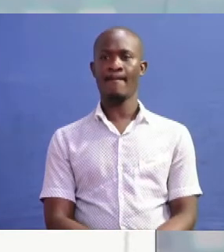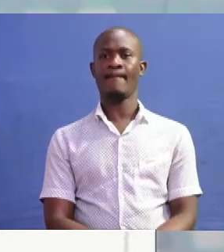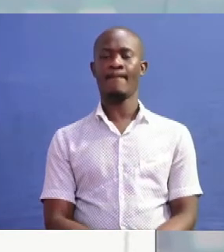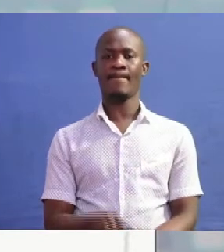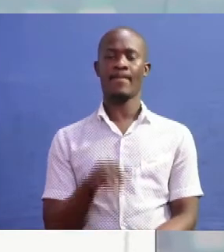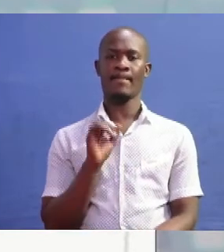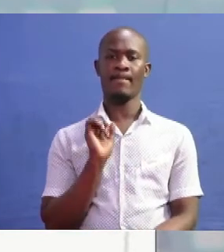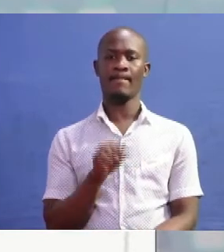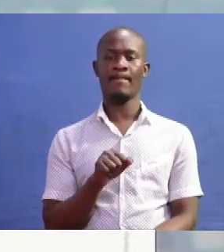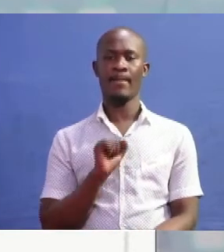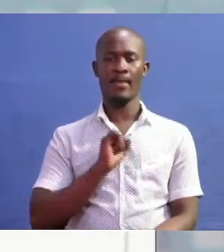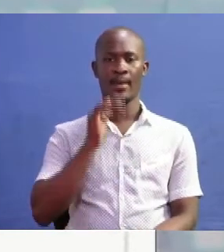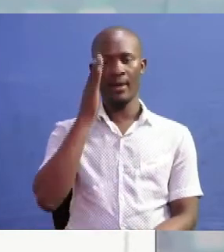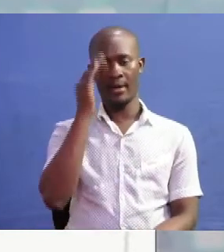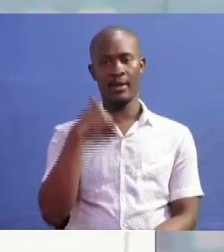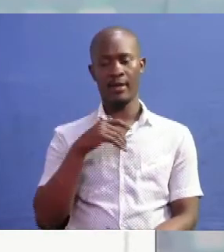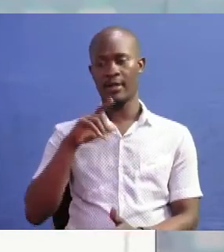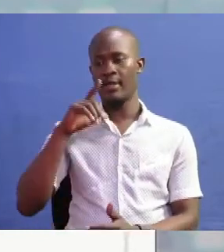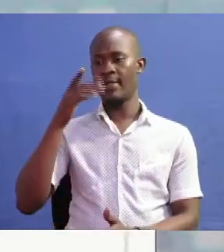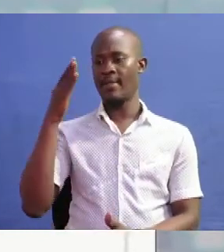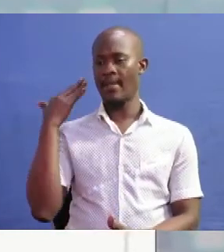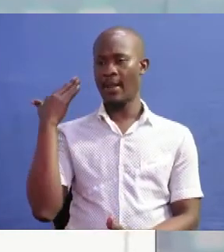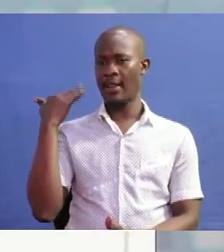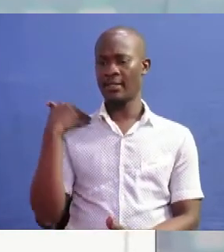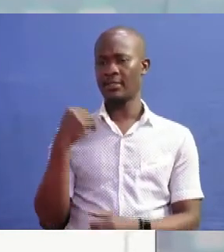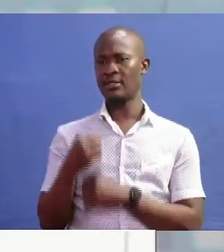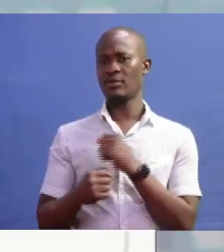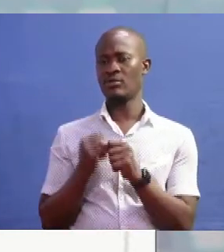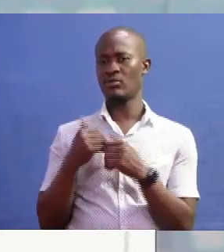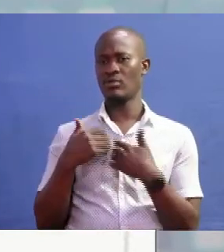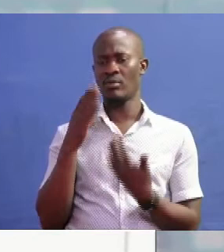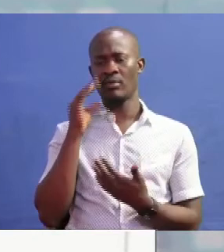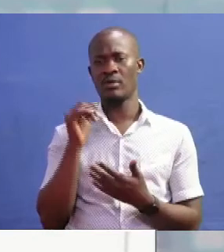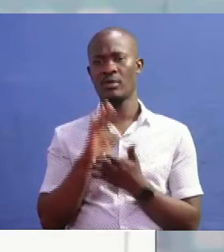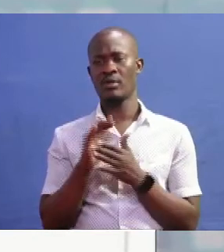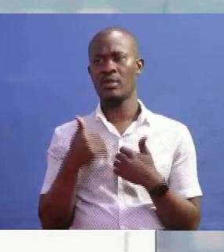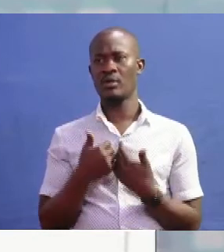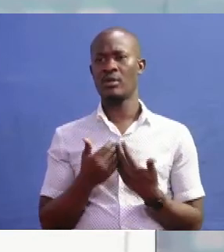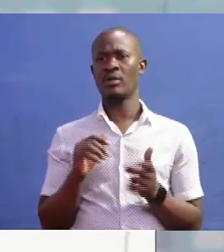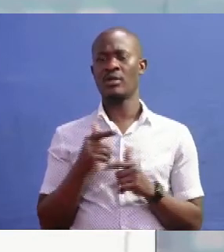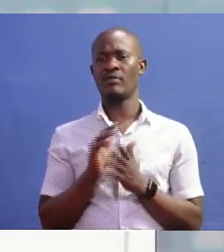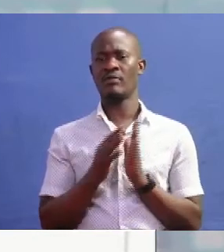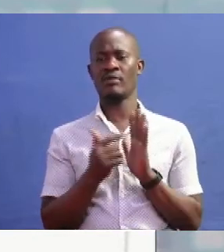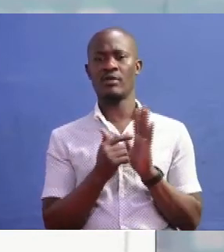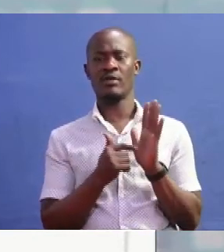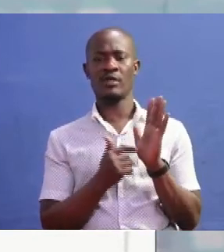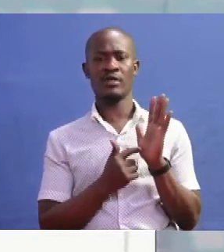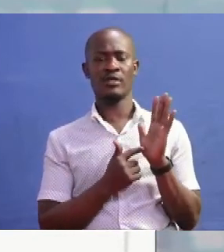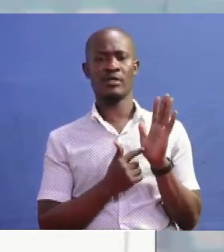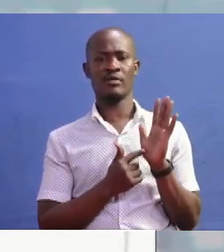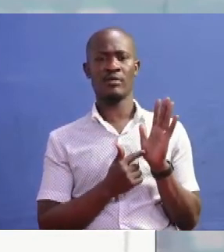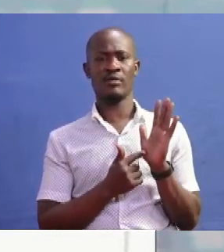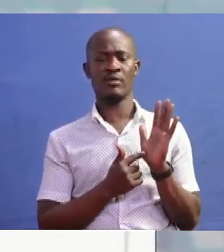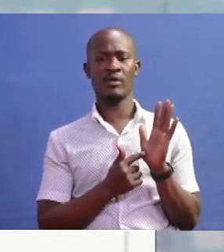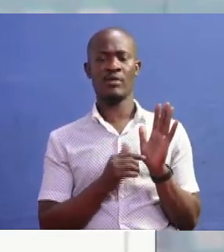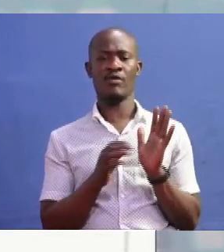Yes, I know maybe in the last couple of years we haven't experienced maybe several listing of or even several